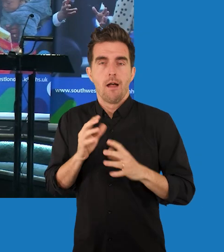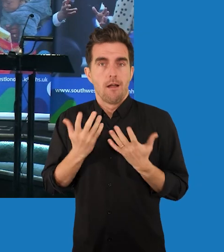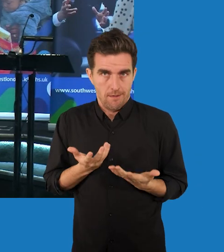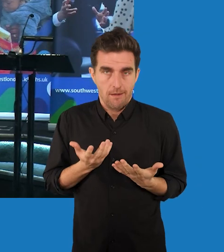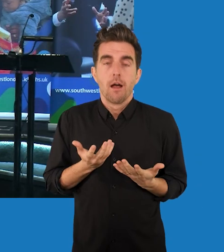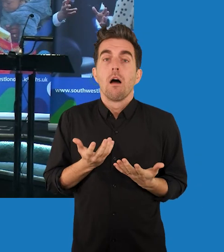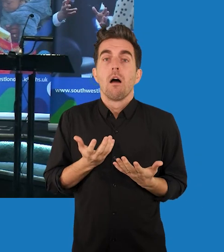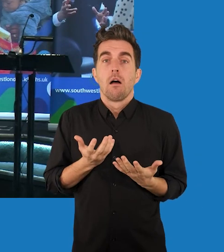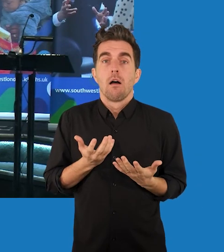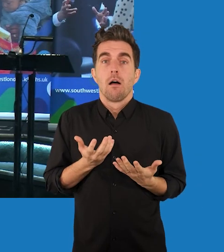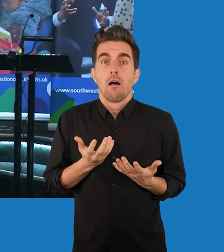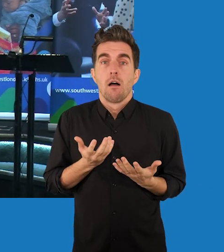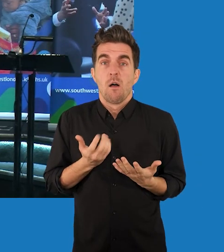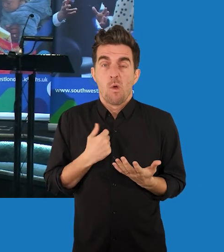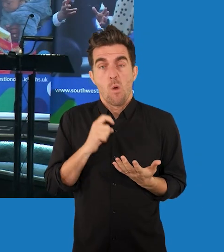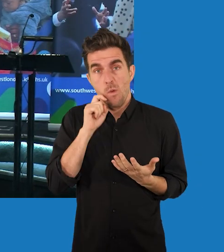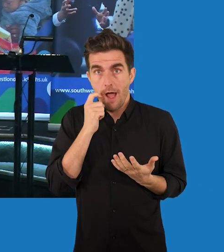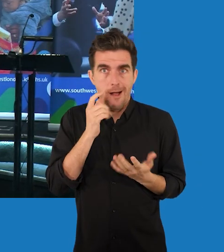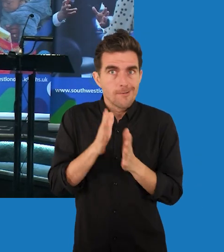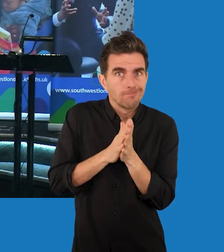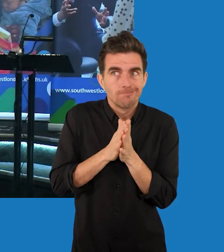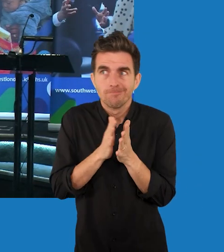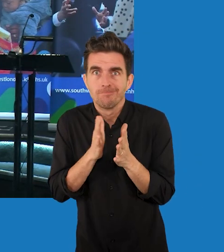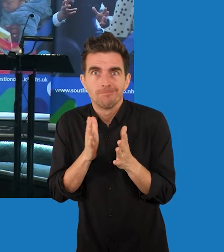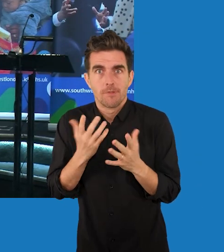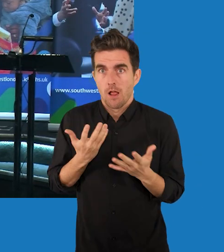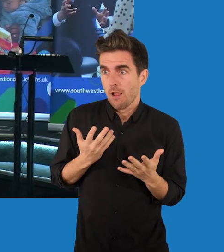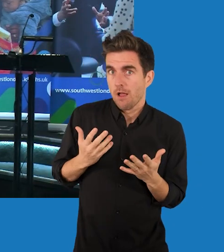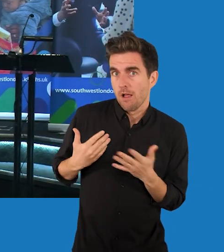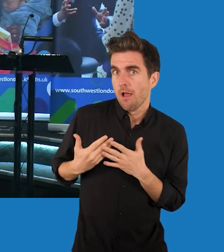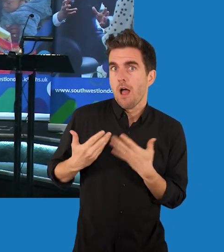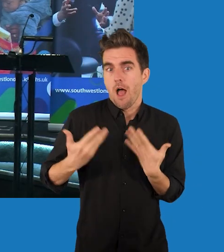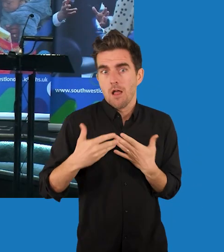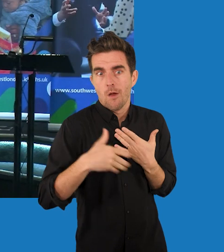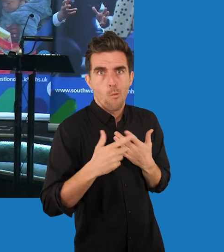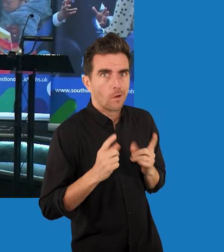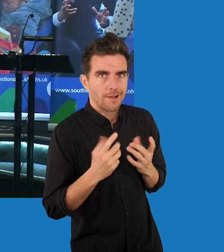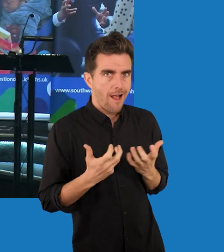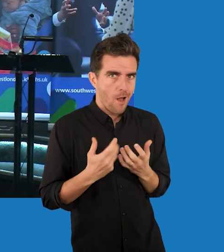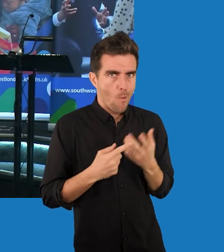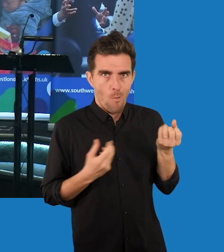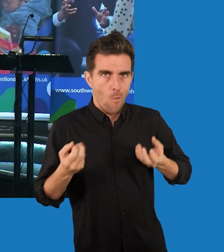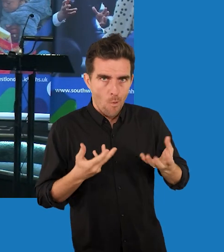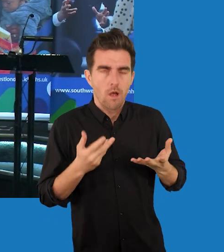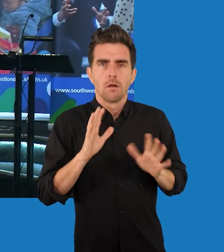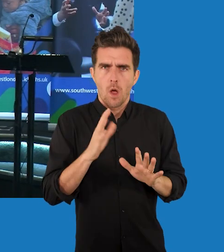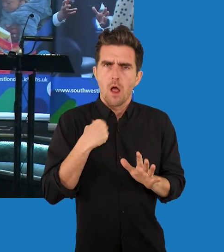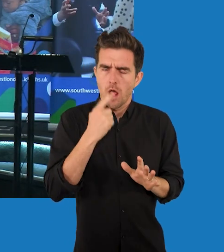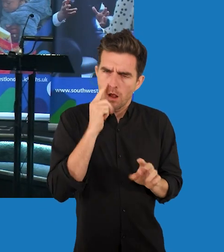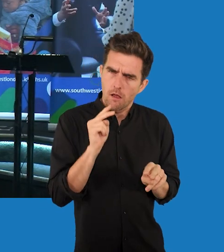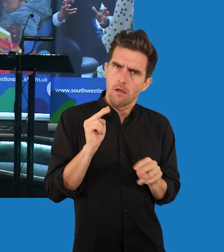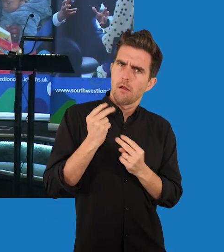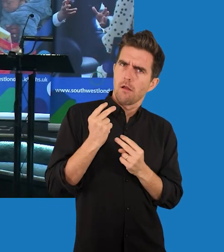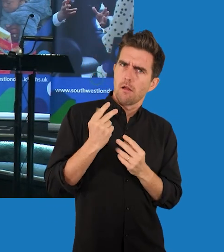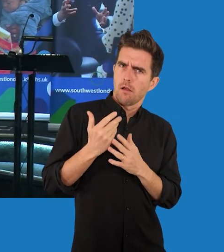We'll be introducing those at the time. We're then going to look ahead to the current year, which we're already in, but a look beyond the current